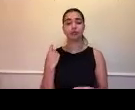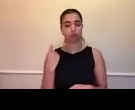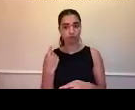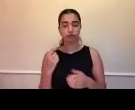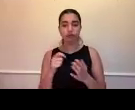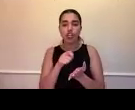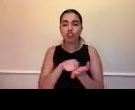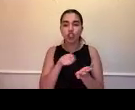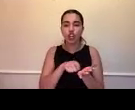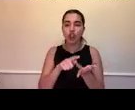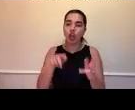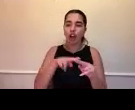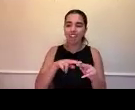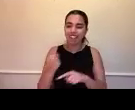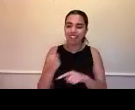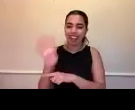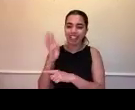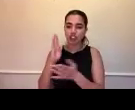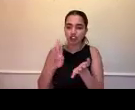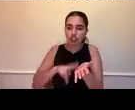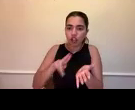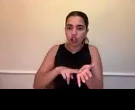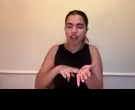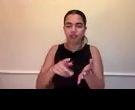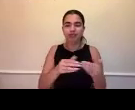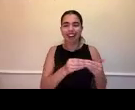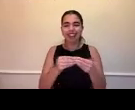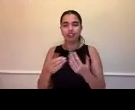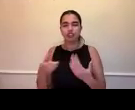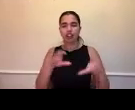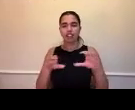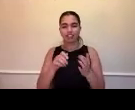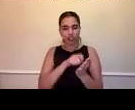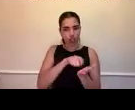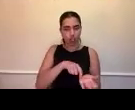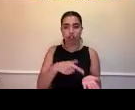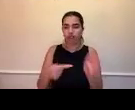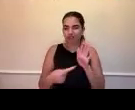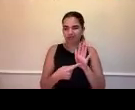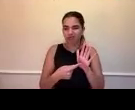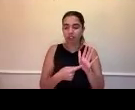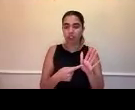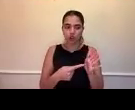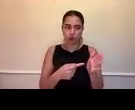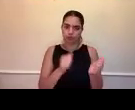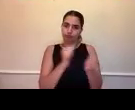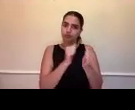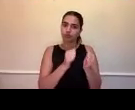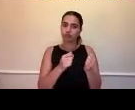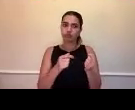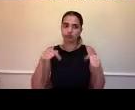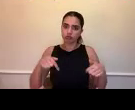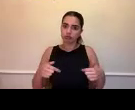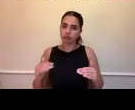Nature, which is a leading scientific journal, which I think is quite important for the legitimacy that this